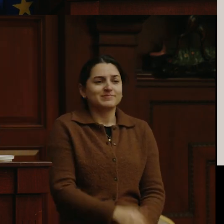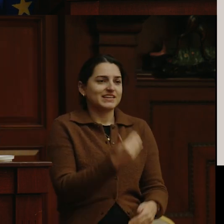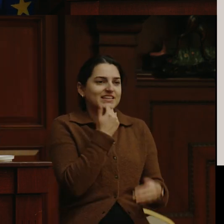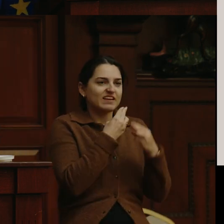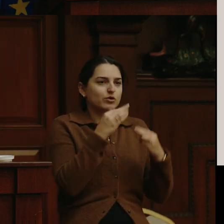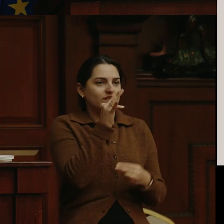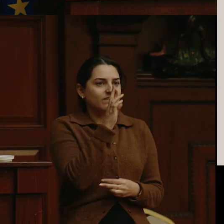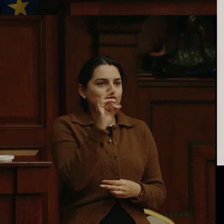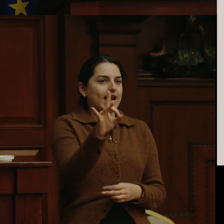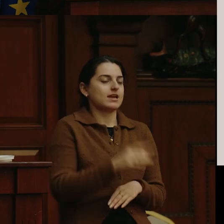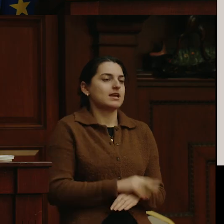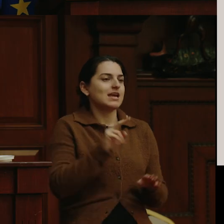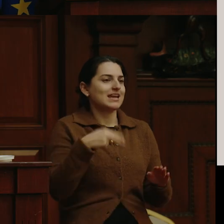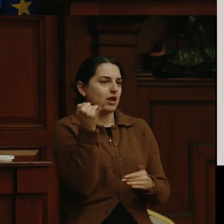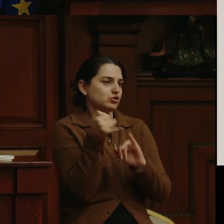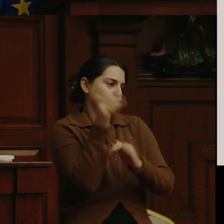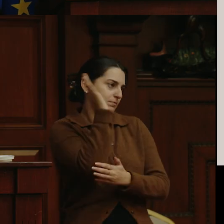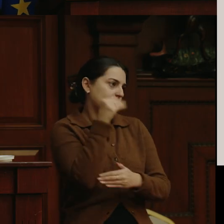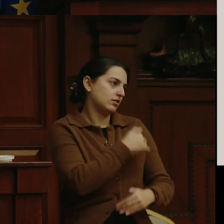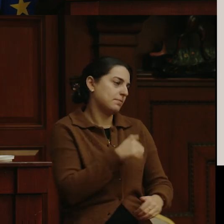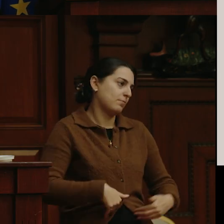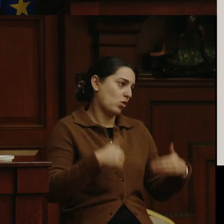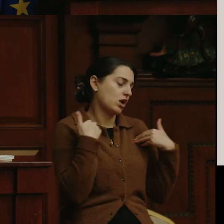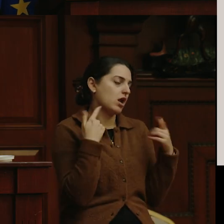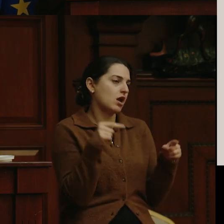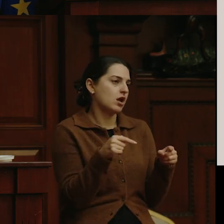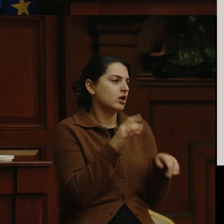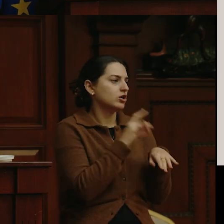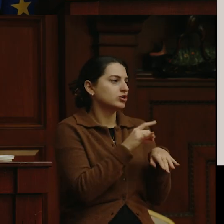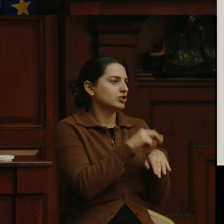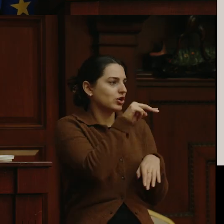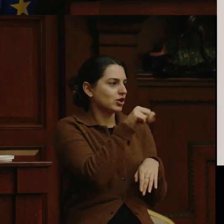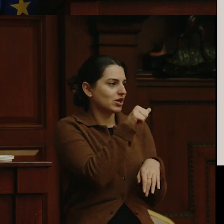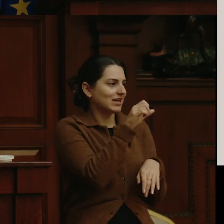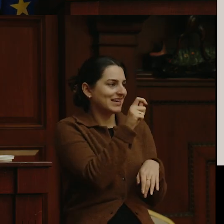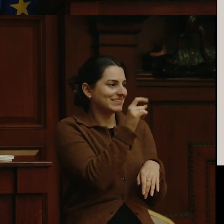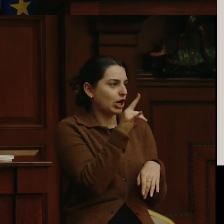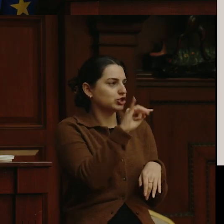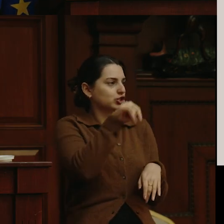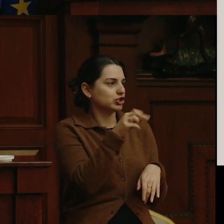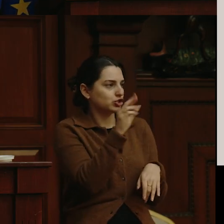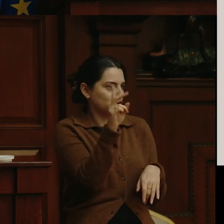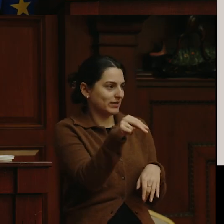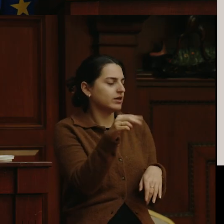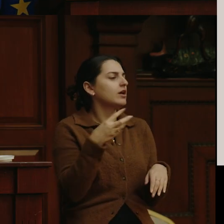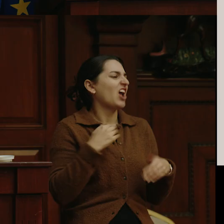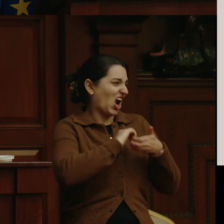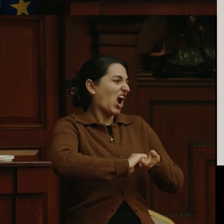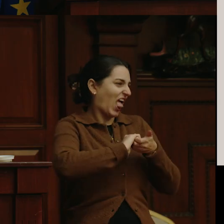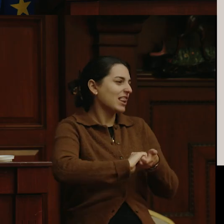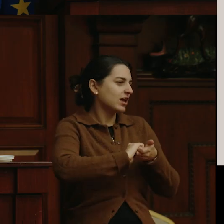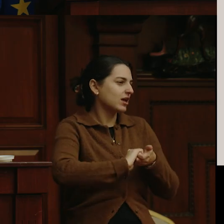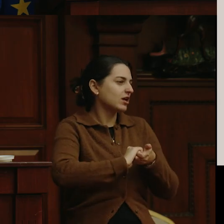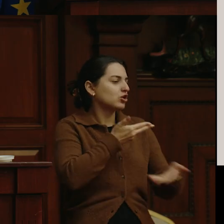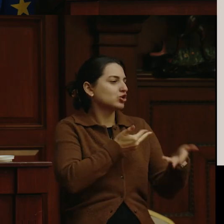Thank you very much, Frank. So our next speaker this morning is Dr. Natasha Jordan. So Natasha is a colleague